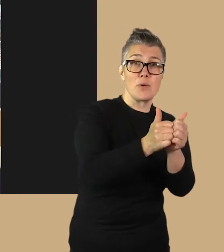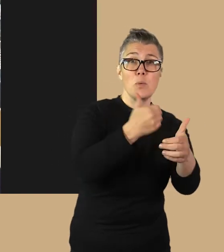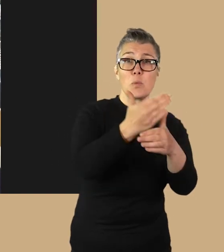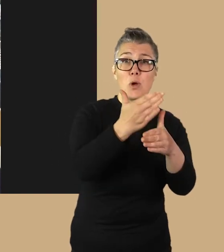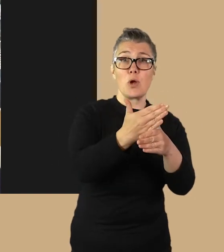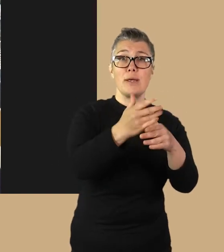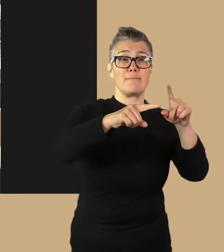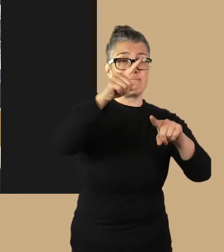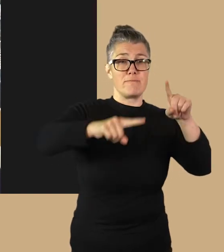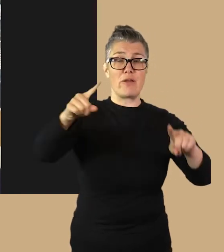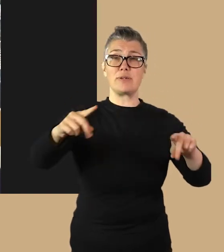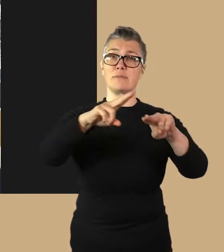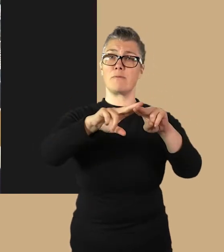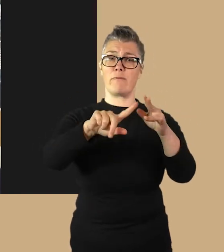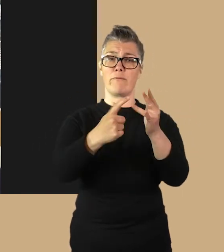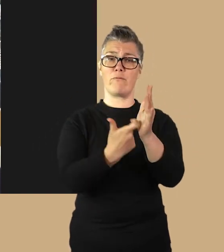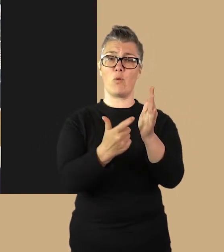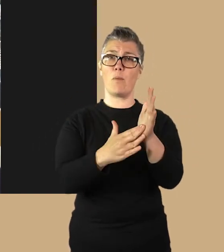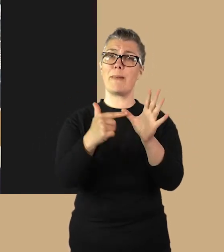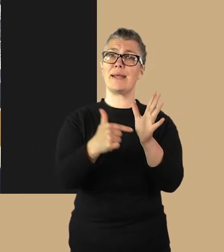multiple formats as much as possible.